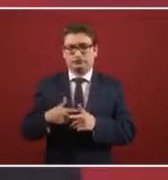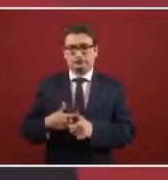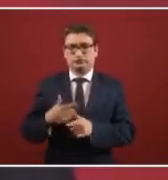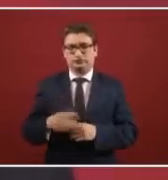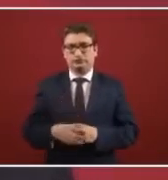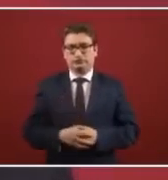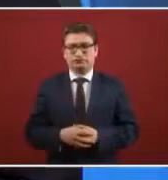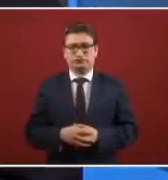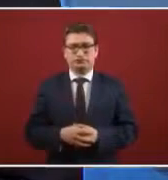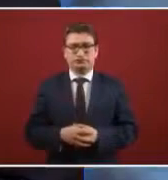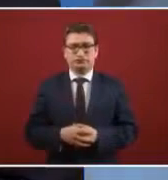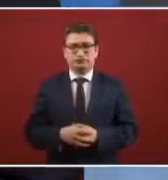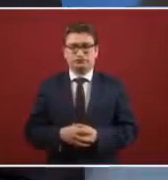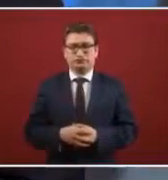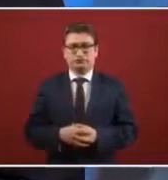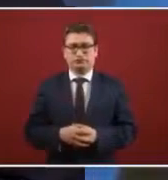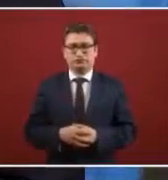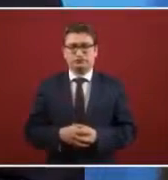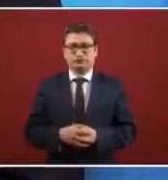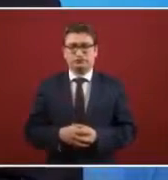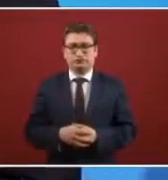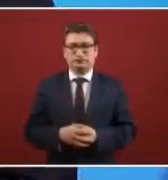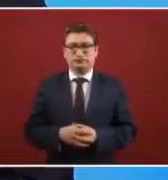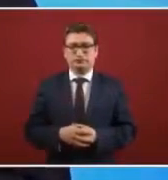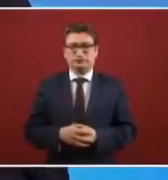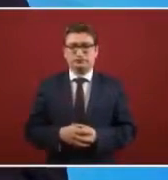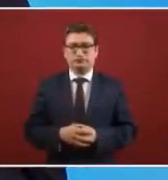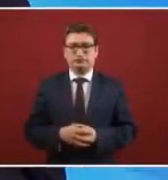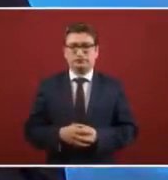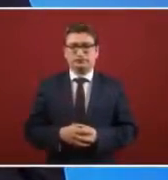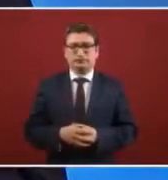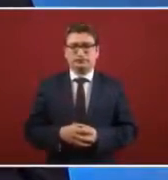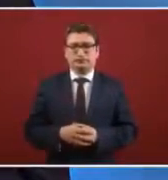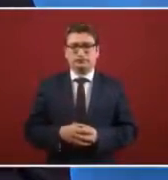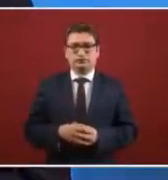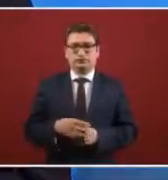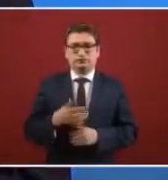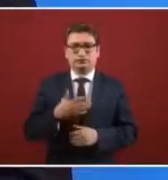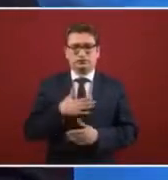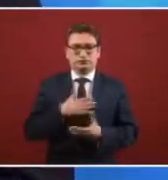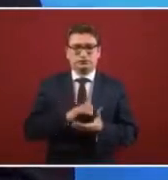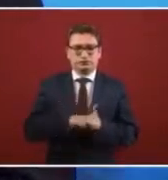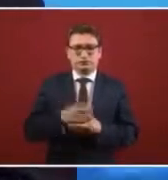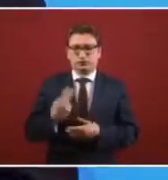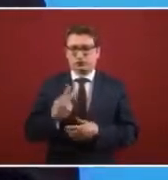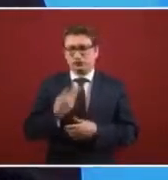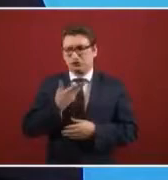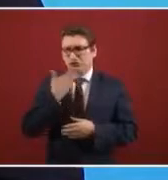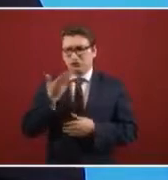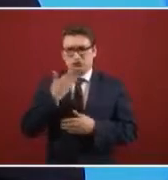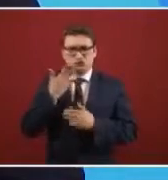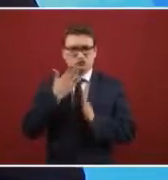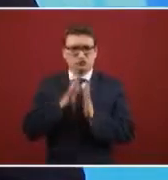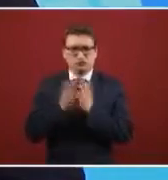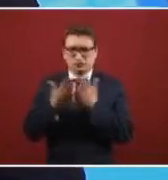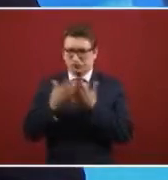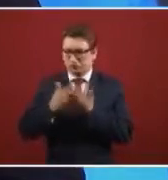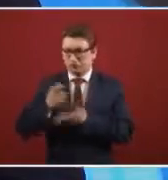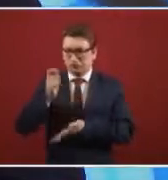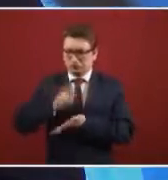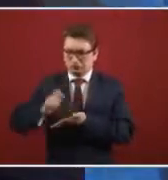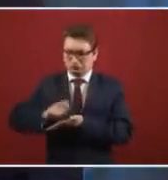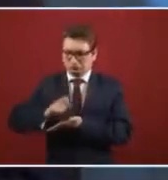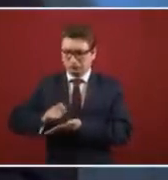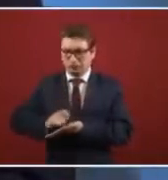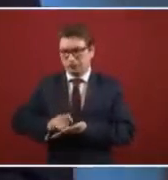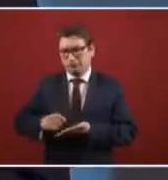write. Estamos los dos acostumbrados a eso, We're, Beatriz y yo, Beatriz and I are both Tenemos used to nuestros writing, libros and we